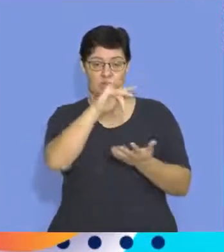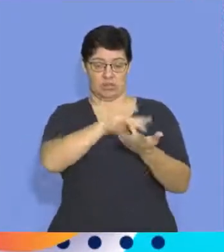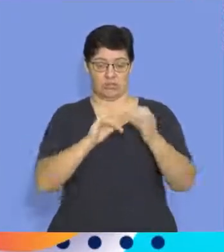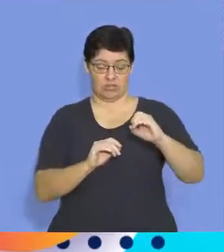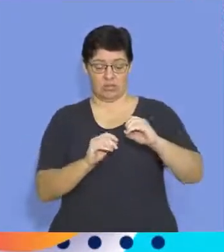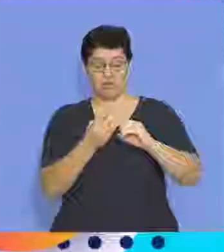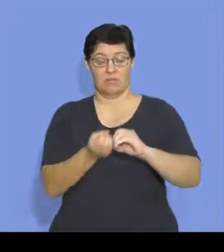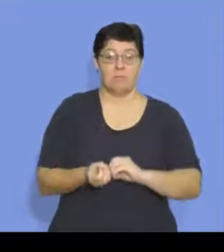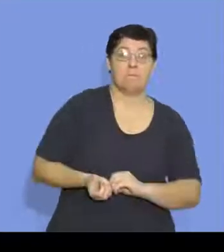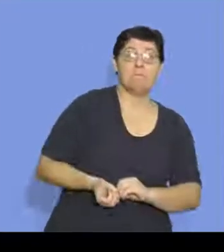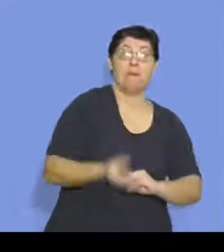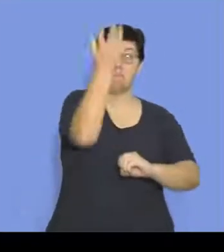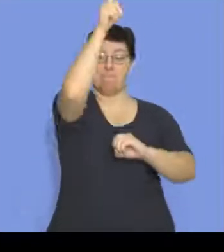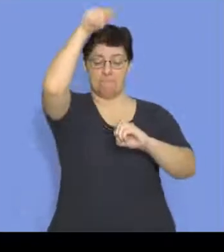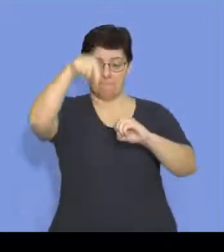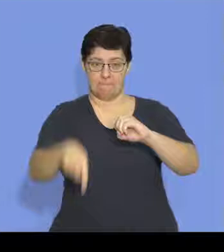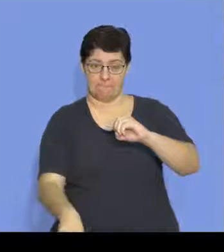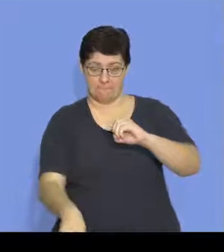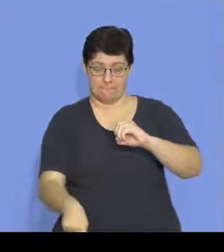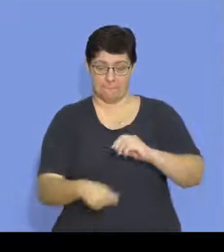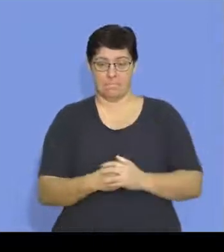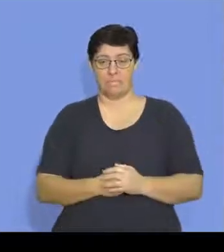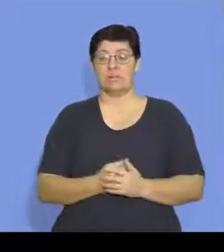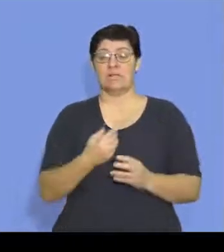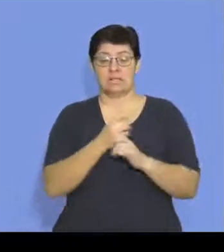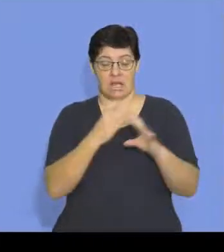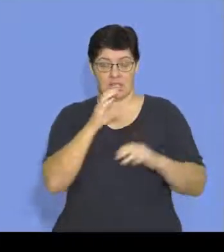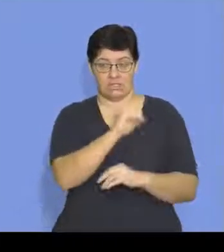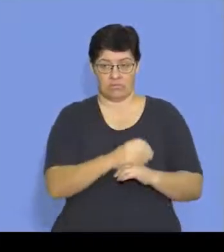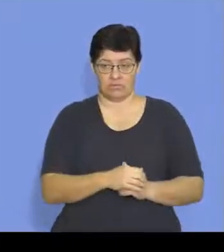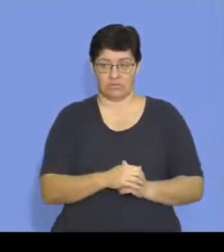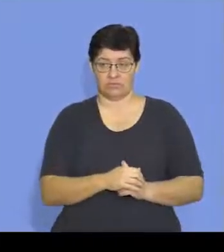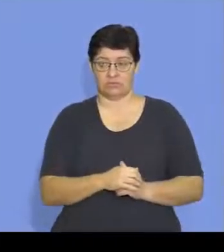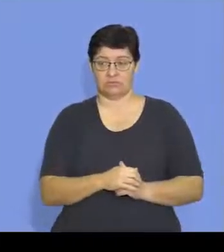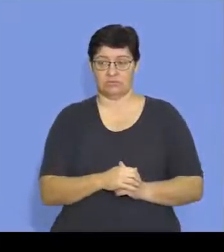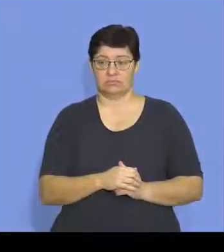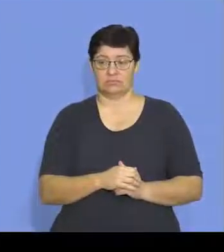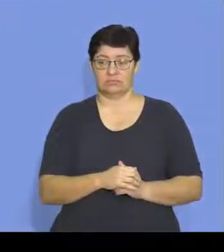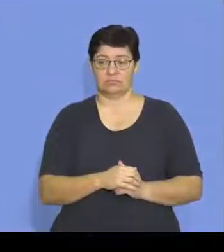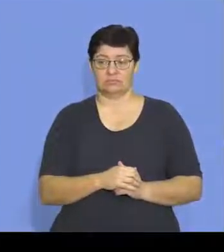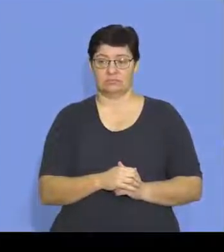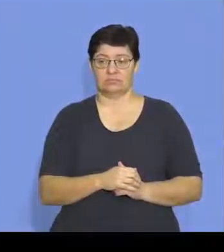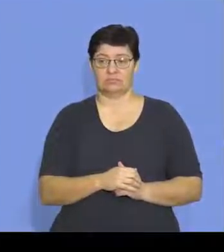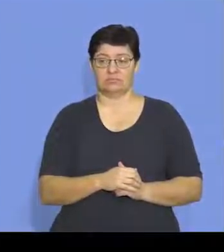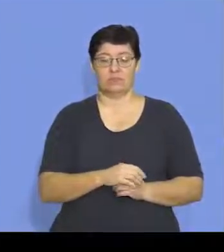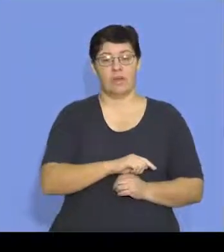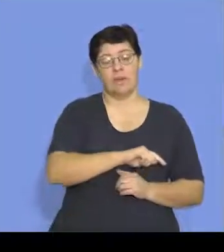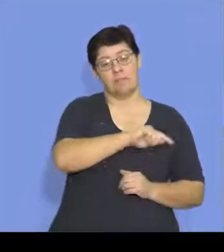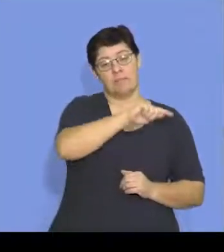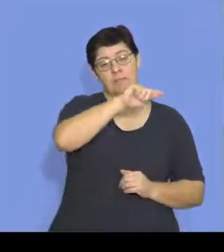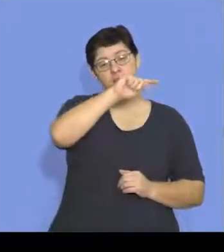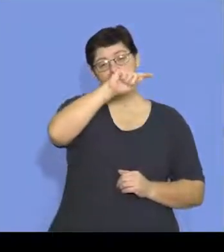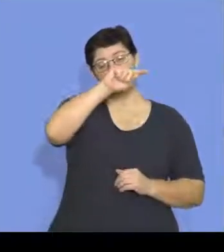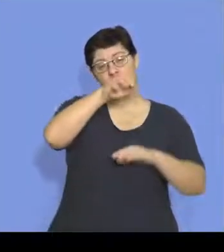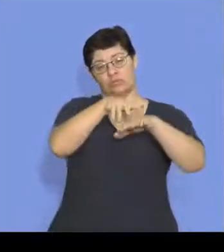motion is going to be this. My object starts at naught, oops, and then as it goes up, it gets slower and